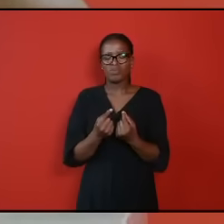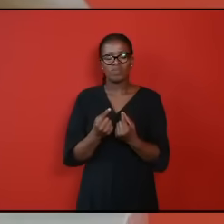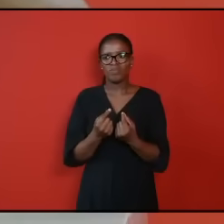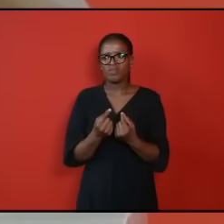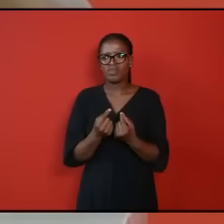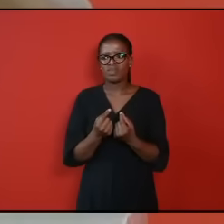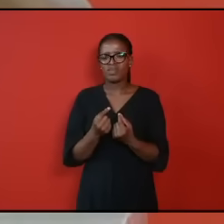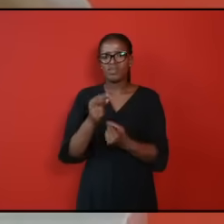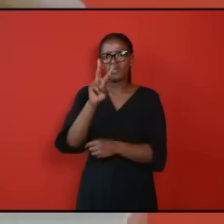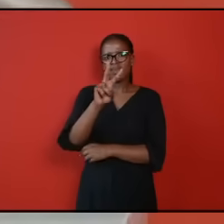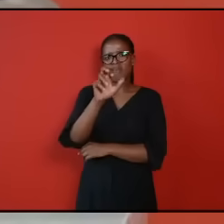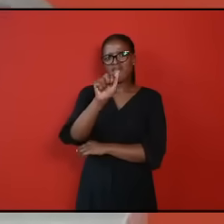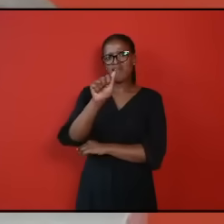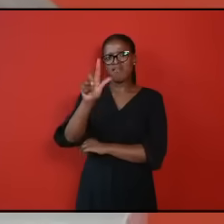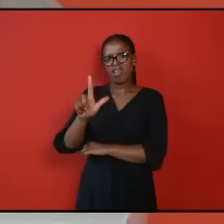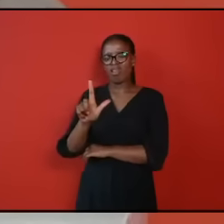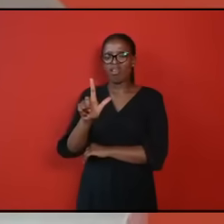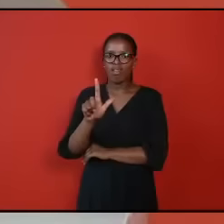In Val.